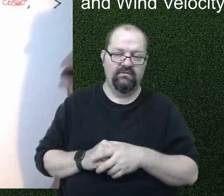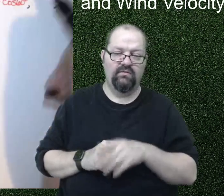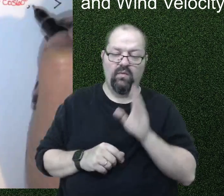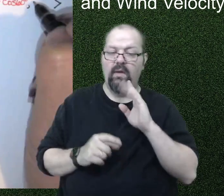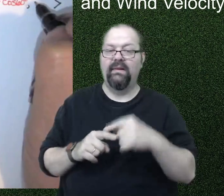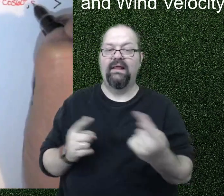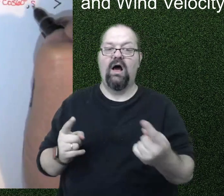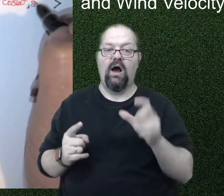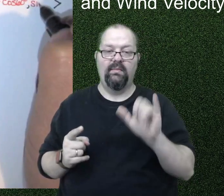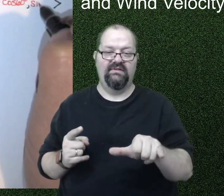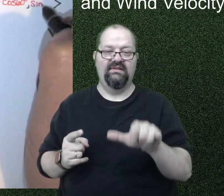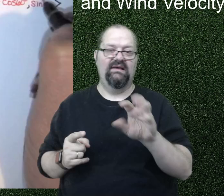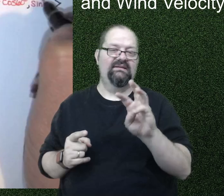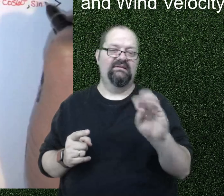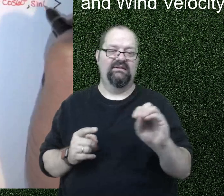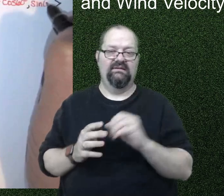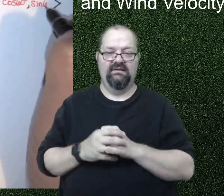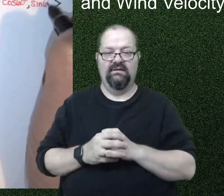the 60.